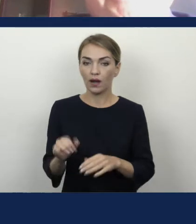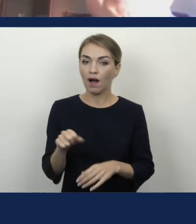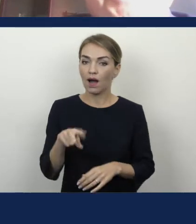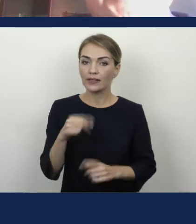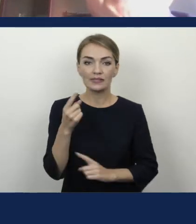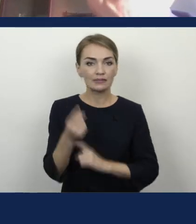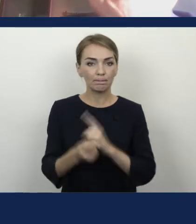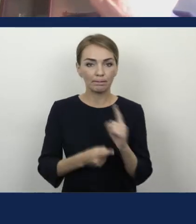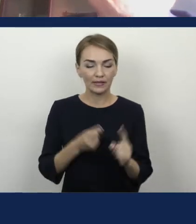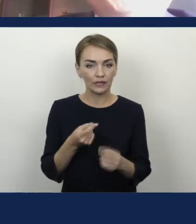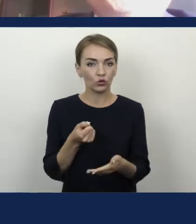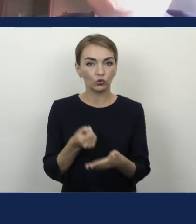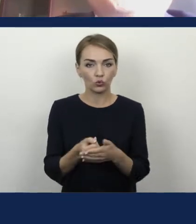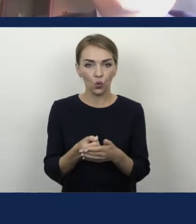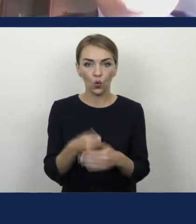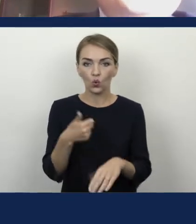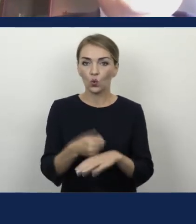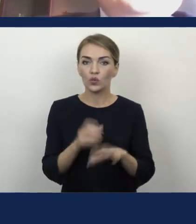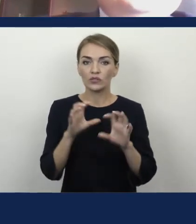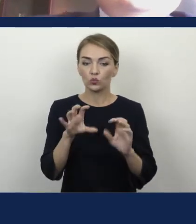this judgment.